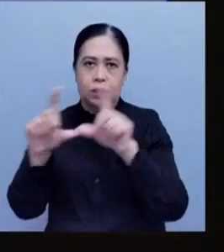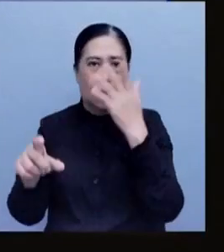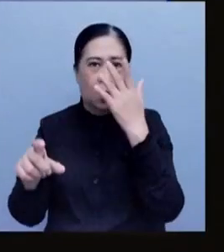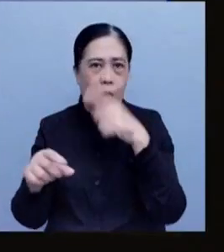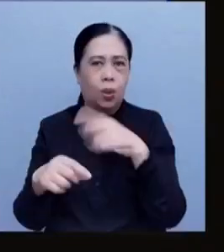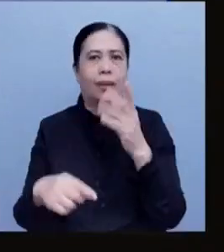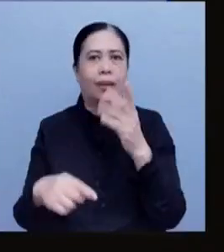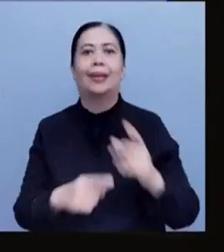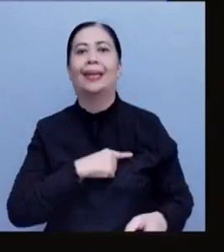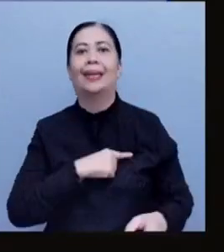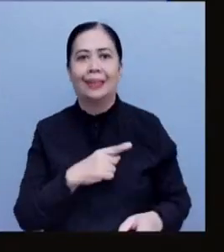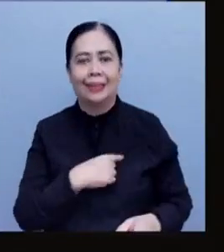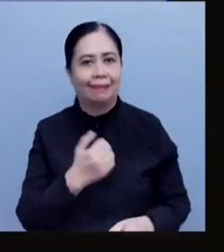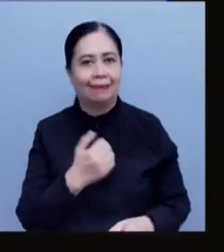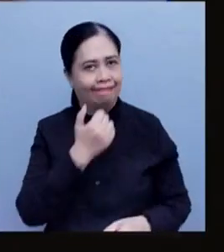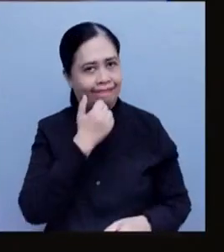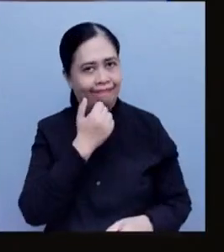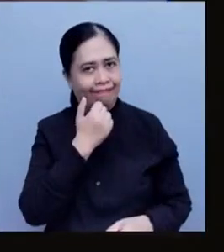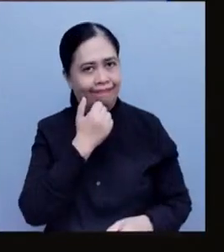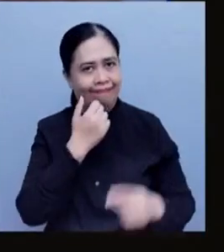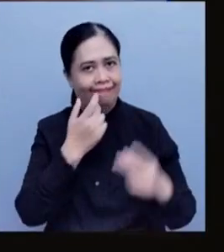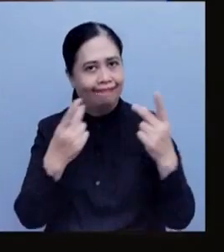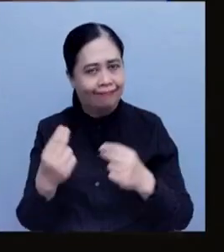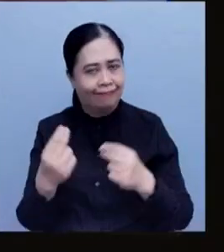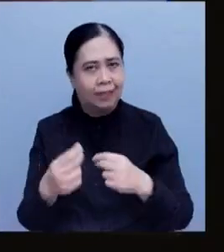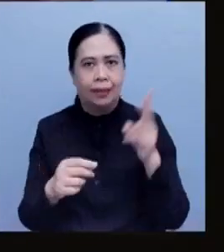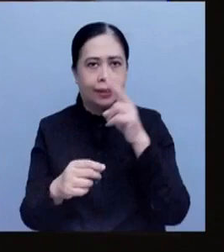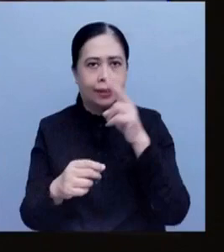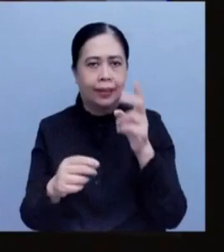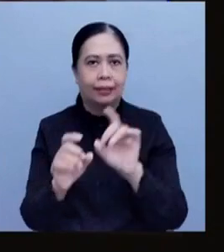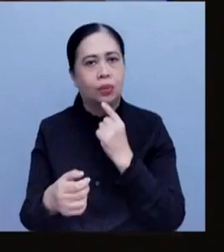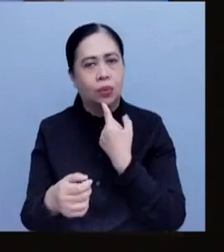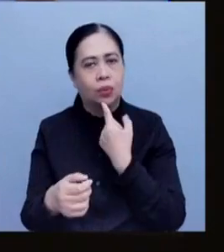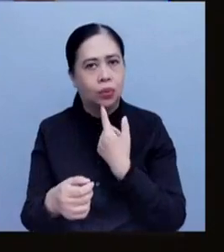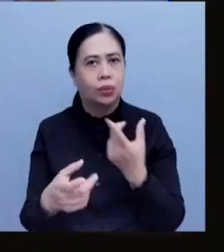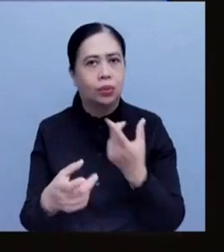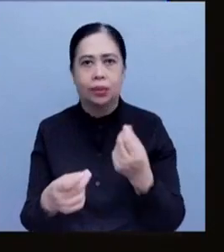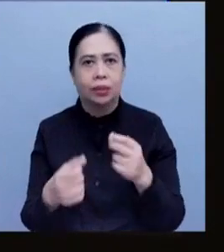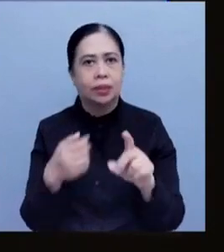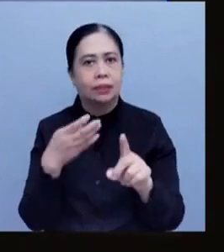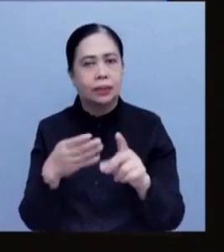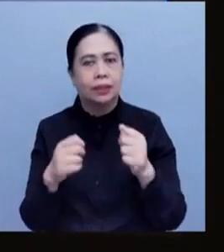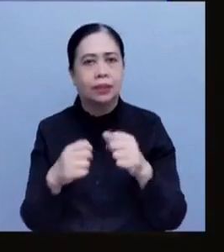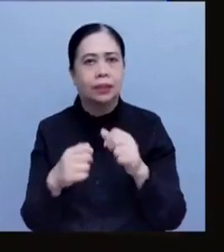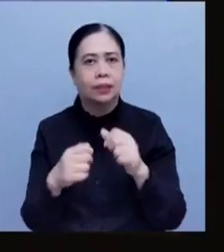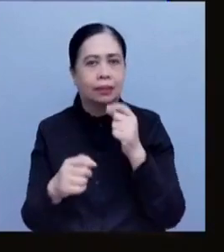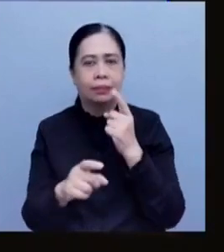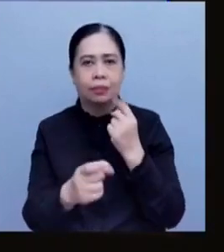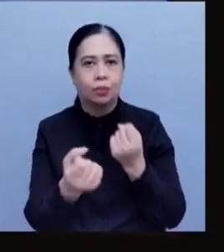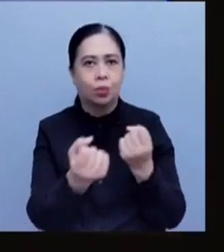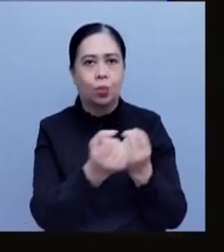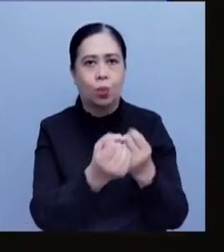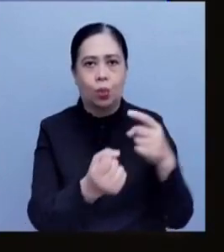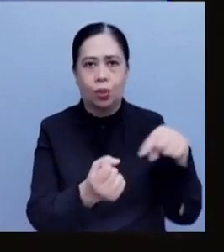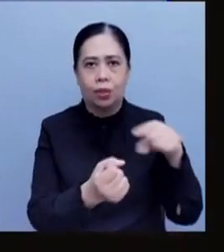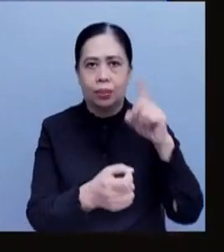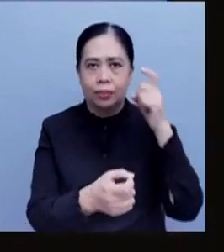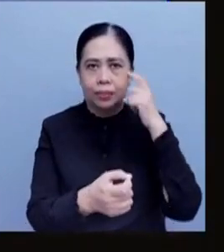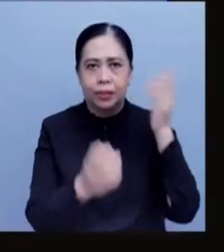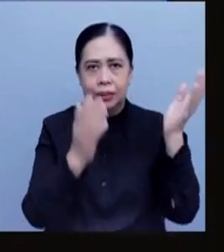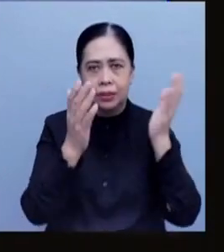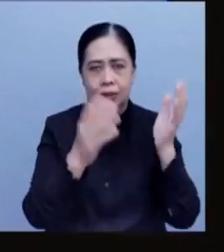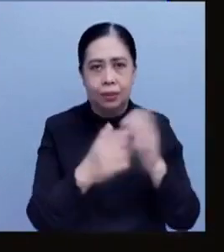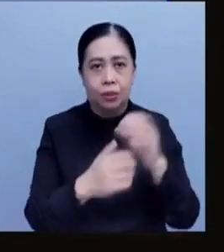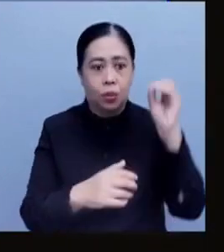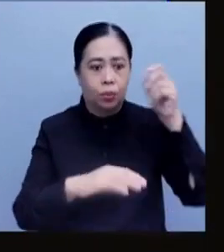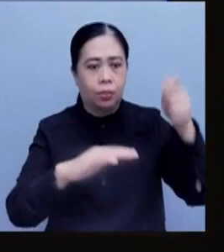misconduct, gross neglect of duty, serious dishonesty, and conduct prejudicial to the best interests of the service. The ombudsman ordered